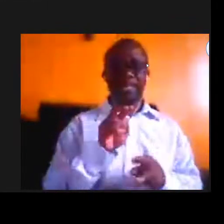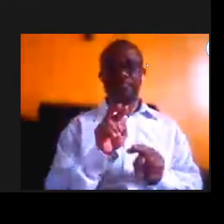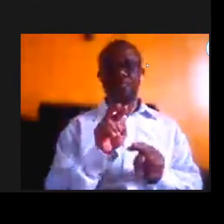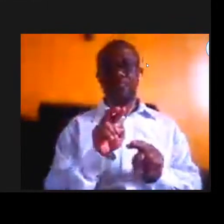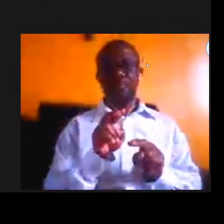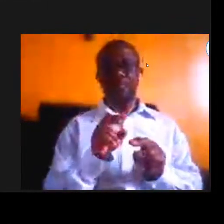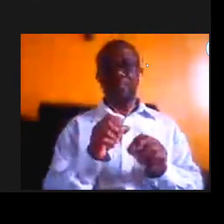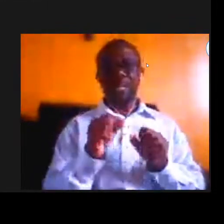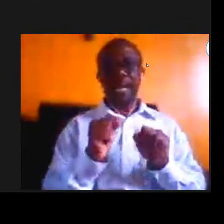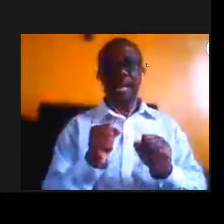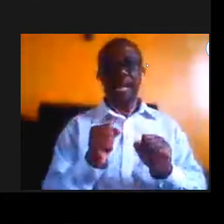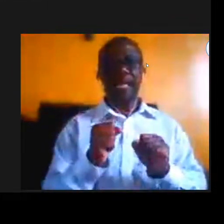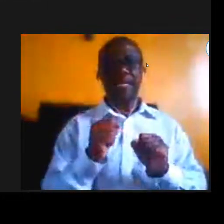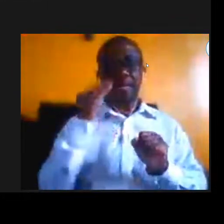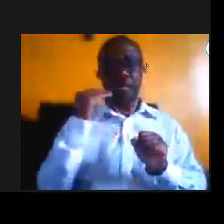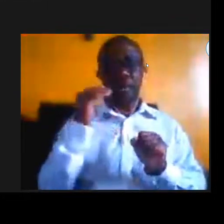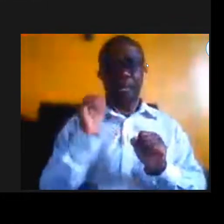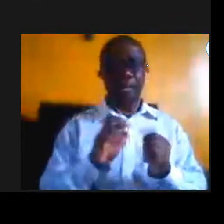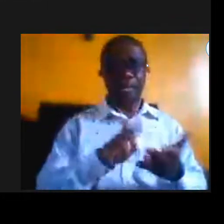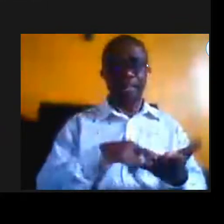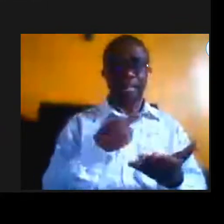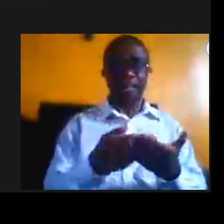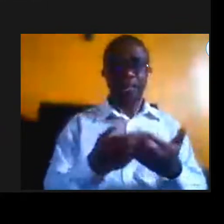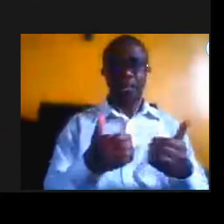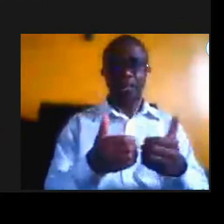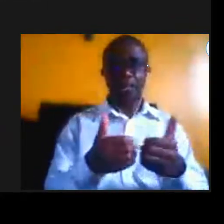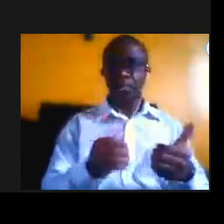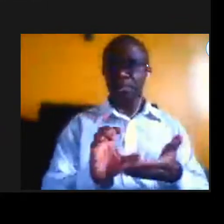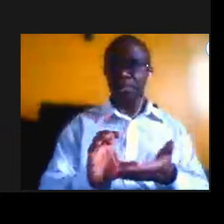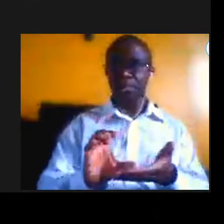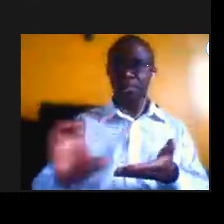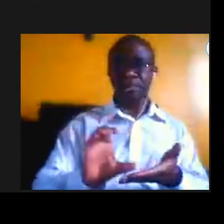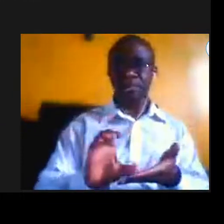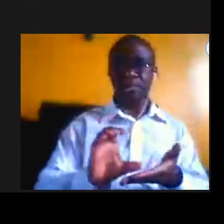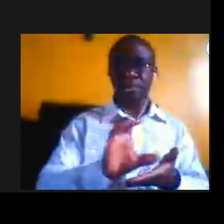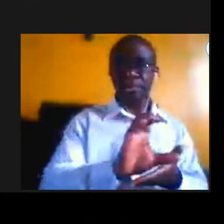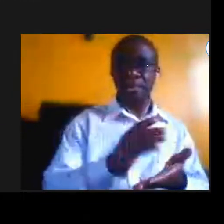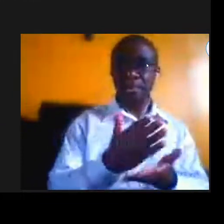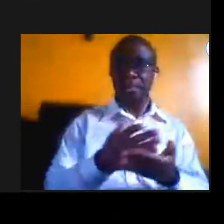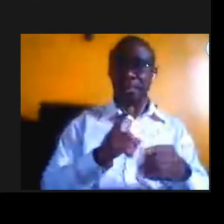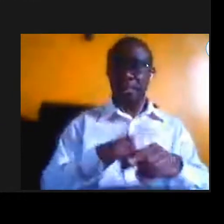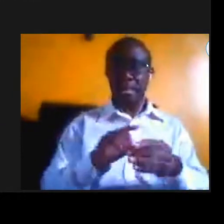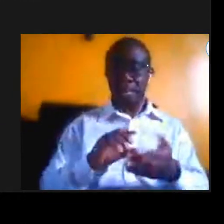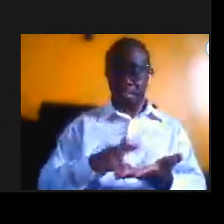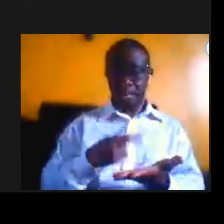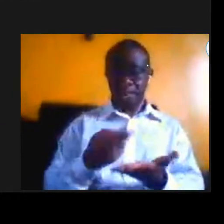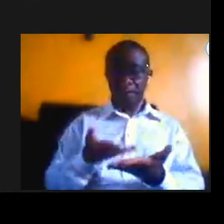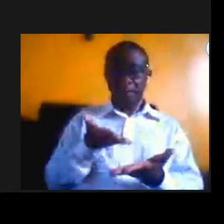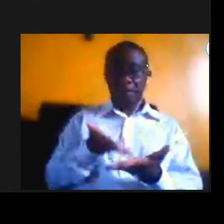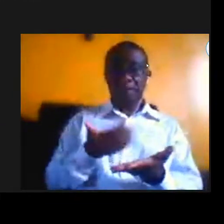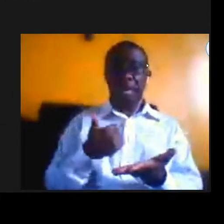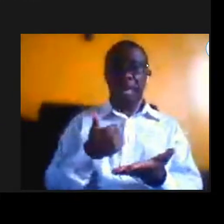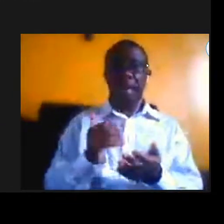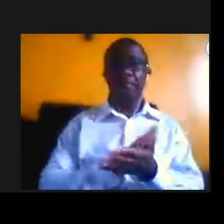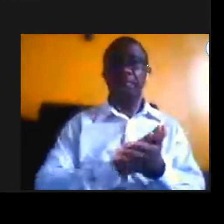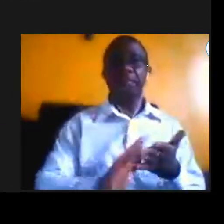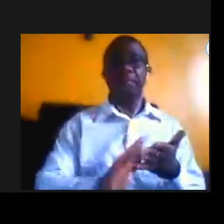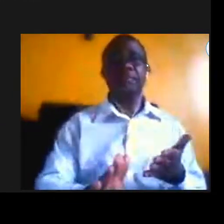have to split resources, and sometimes the resources that you don't have. So yeah, thank you, John.